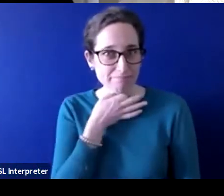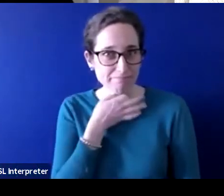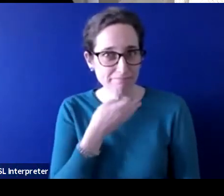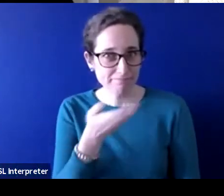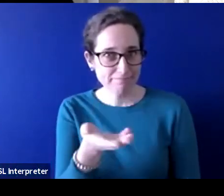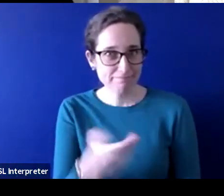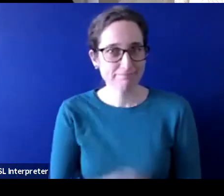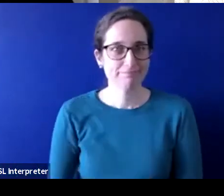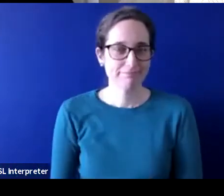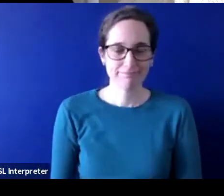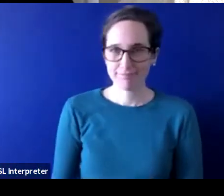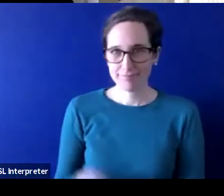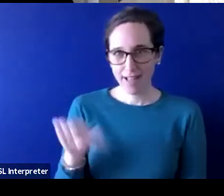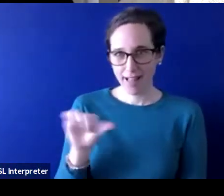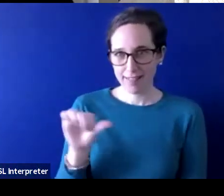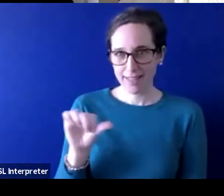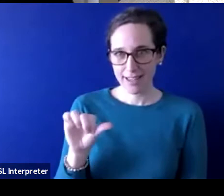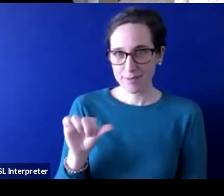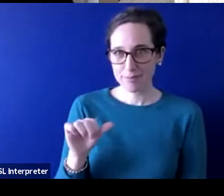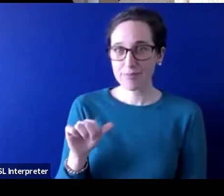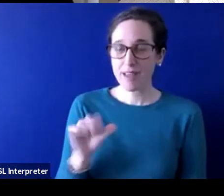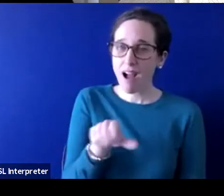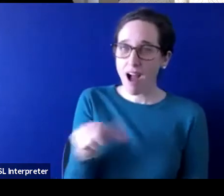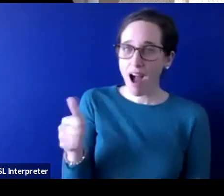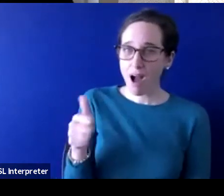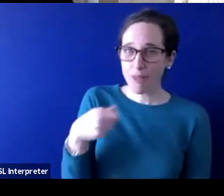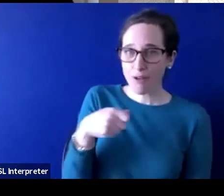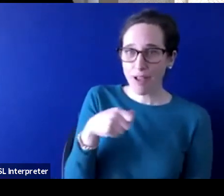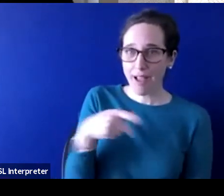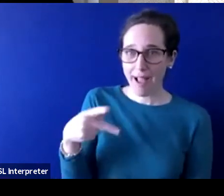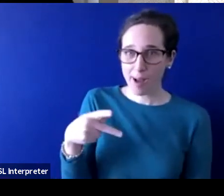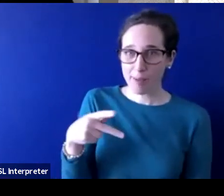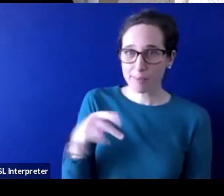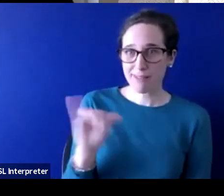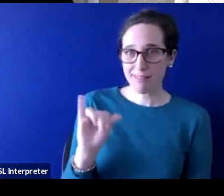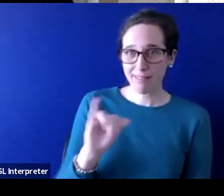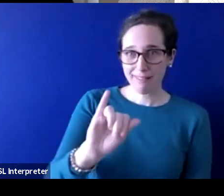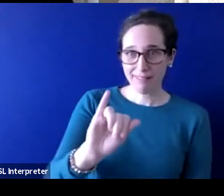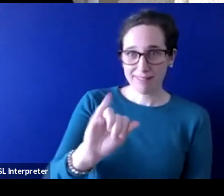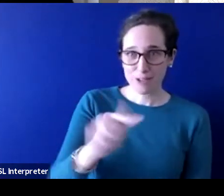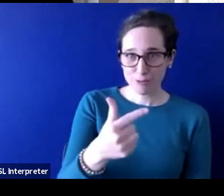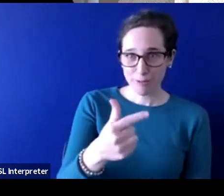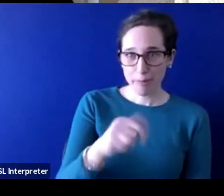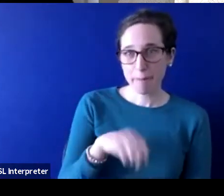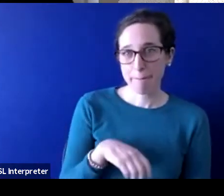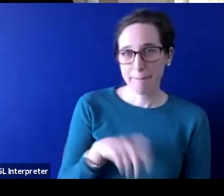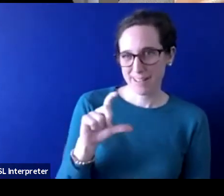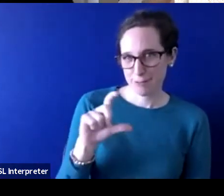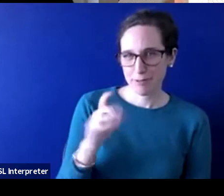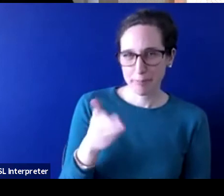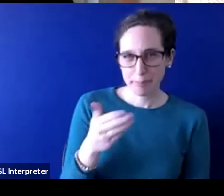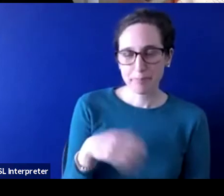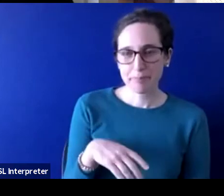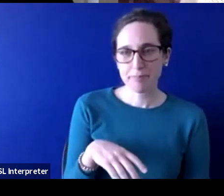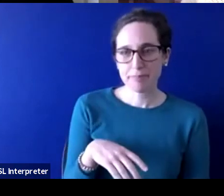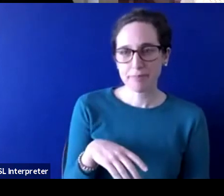I think that on other apps like Instagram per se, it can be kind of